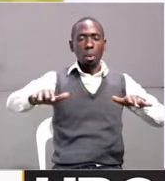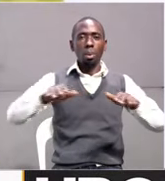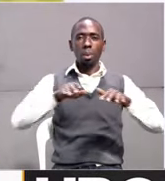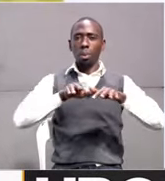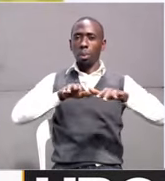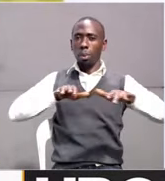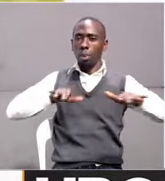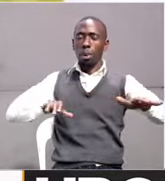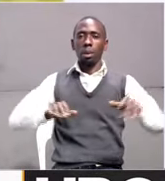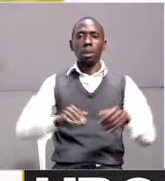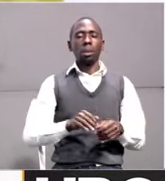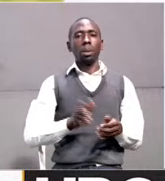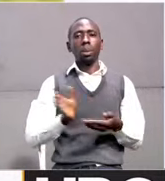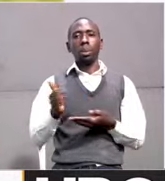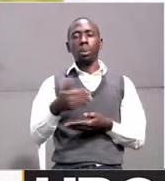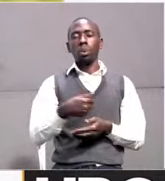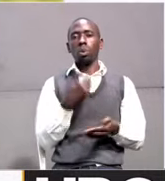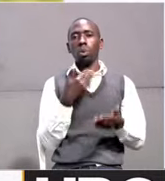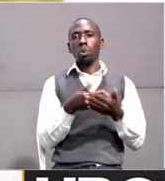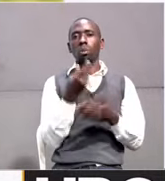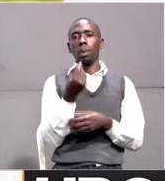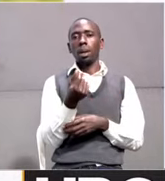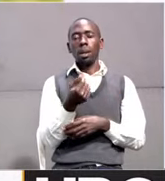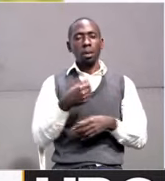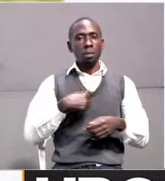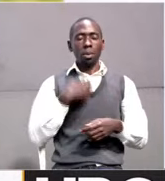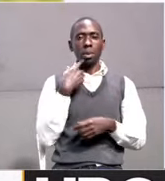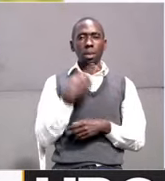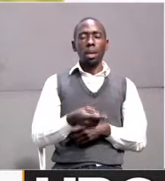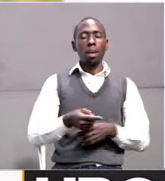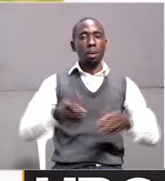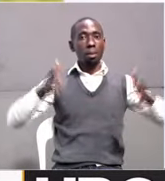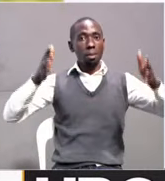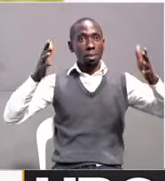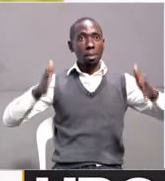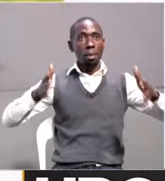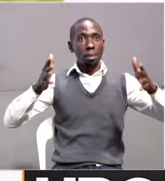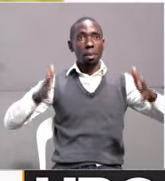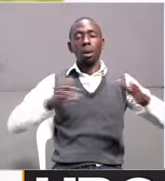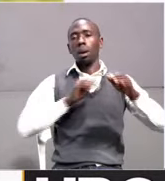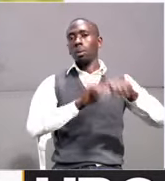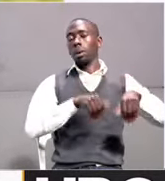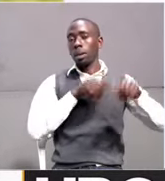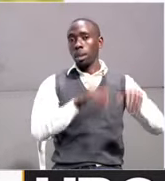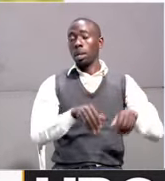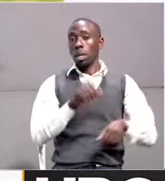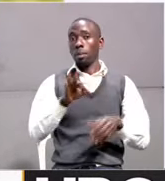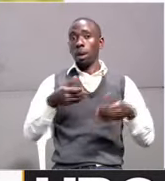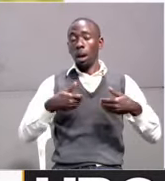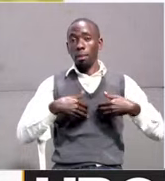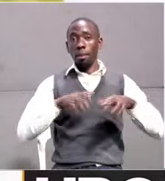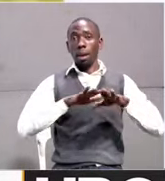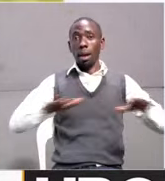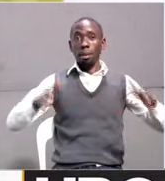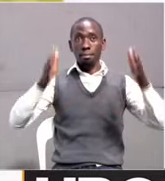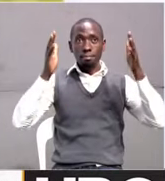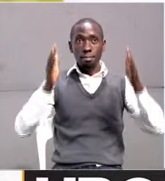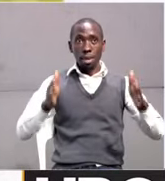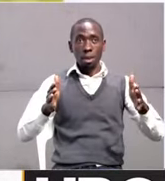money. So we said extensive agriculture for the ones with the big pieces of land.